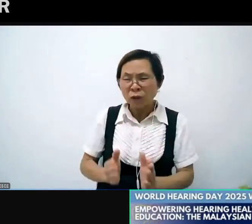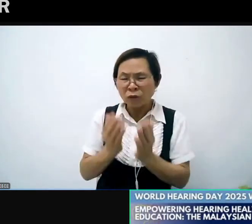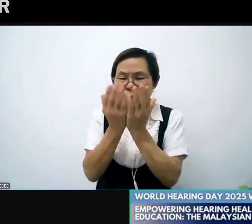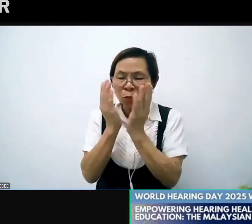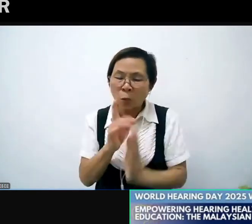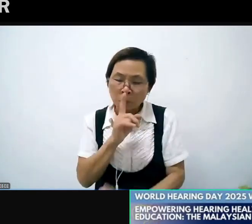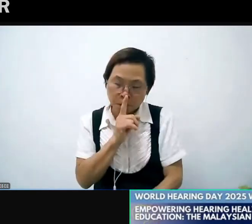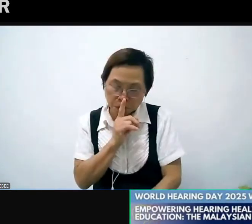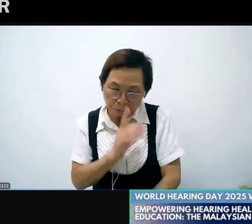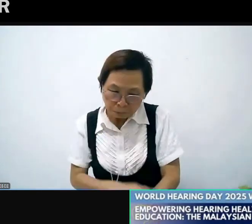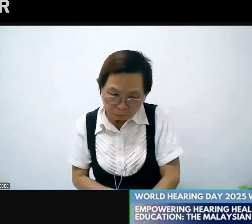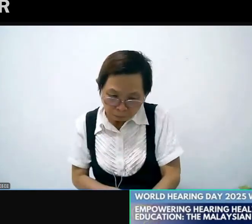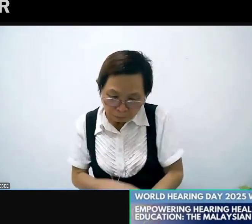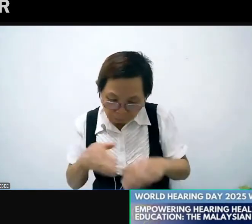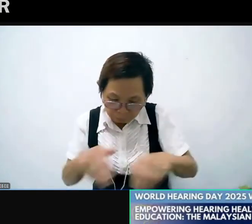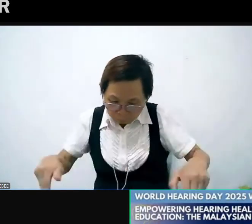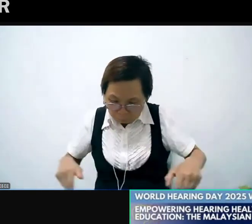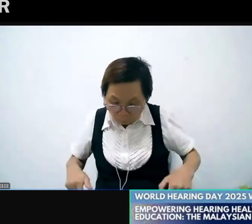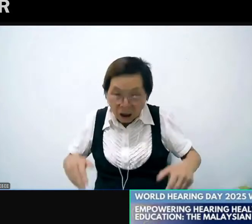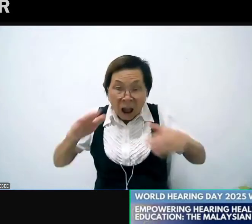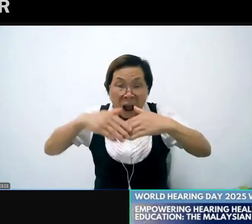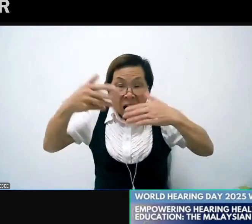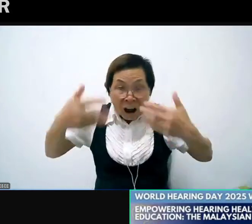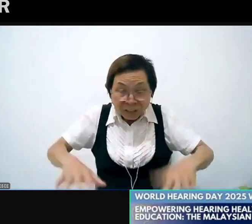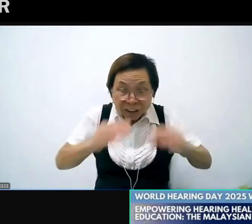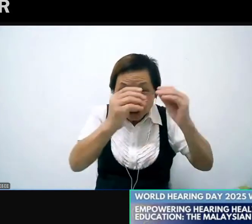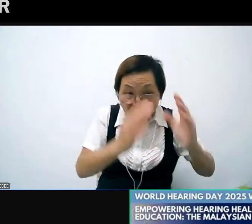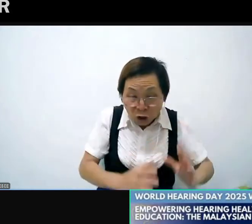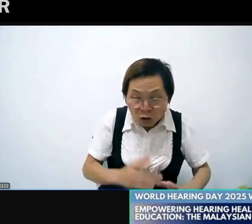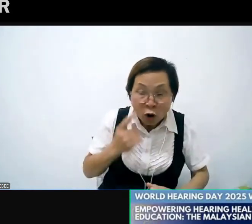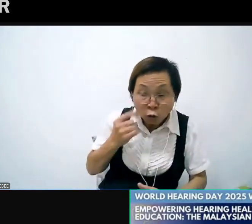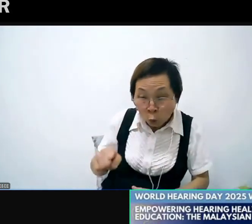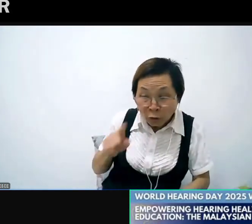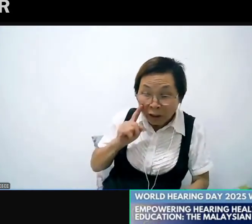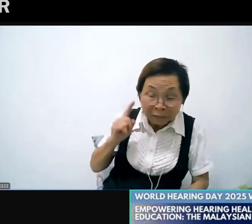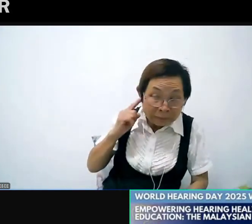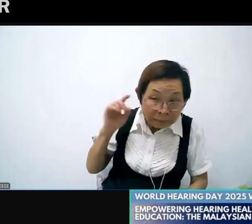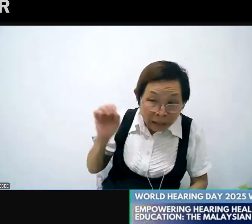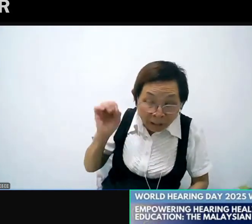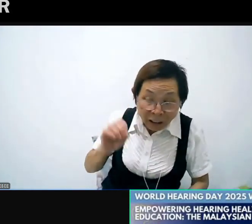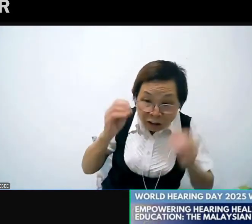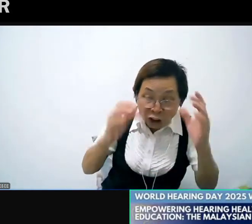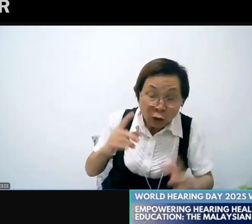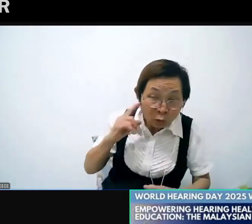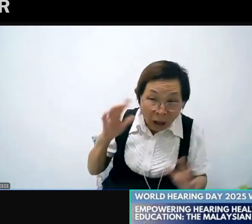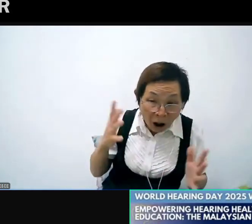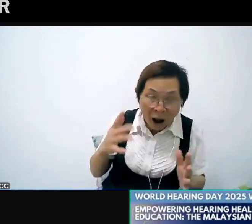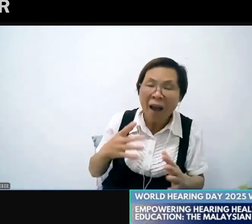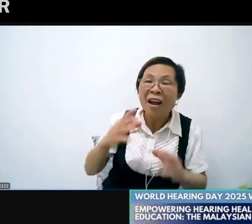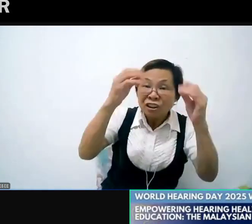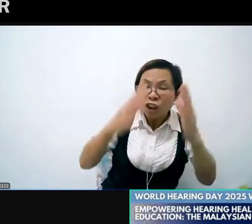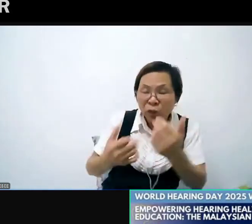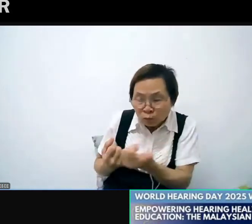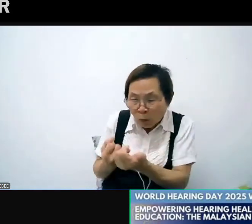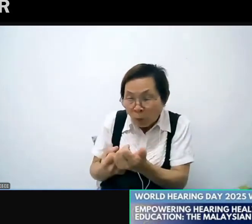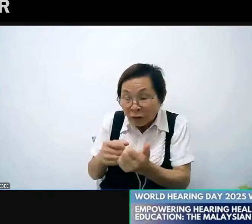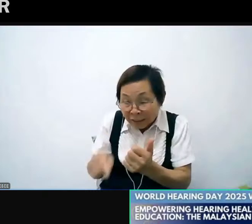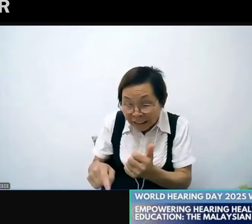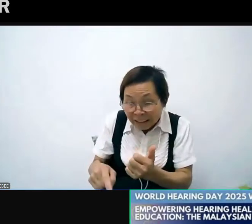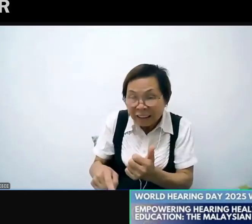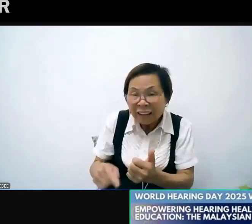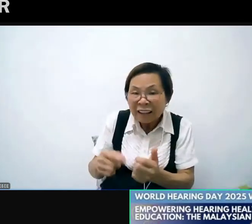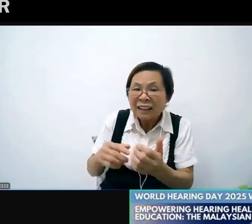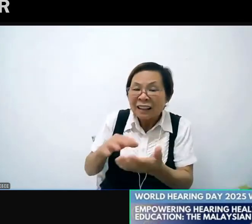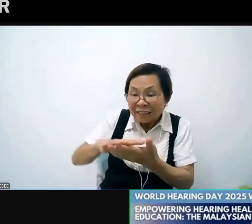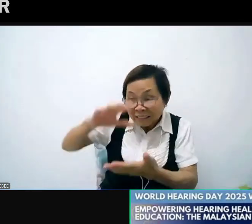quiet and reserved student. But after this, the teachers acknowledge and also support him in his